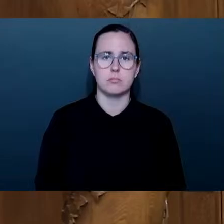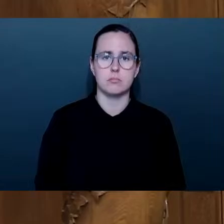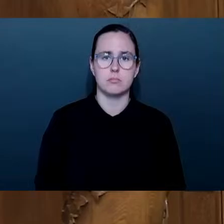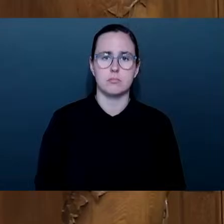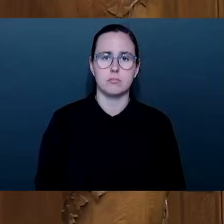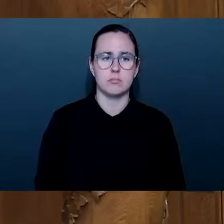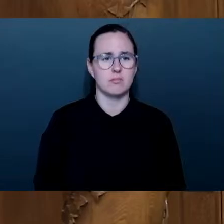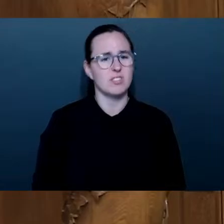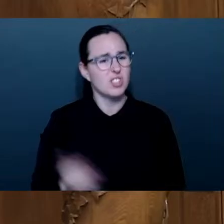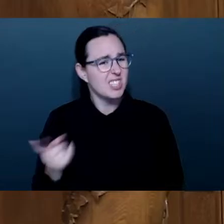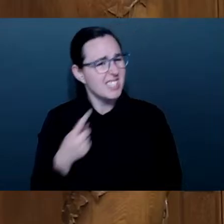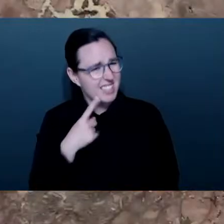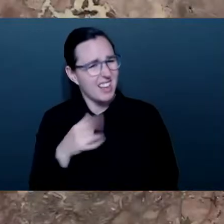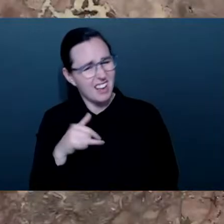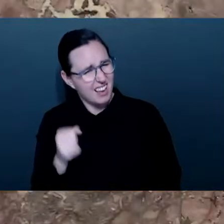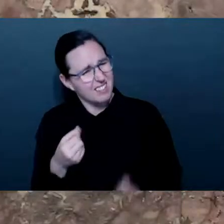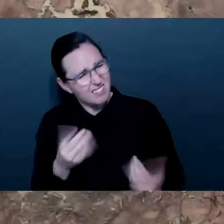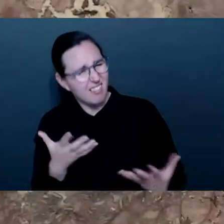Minister.